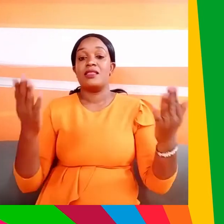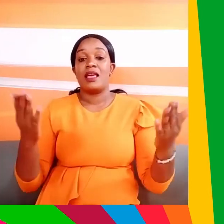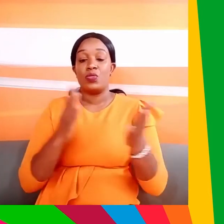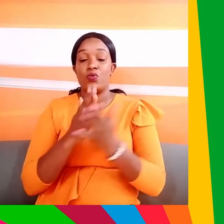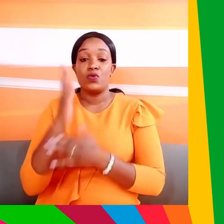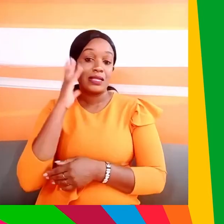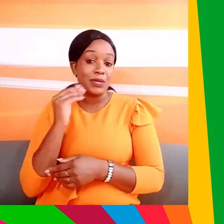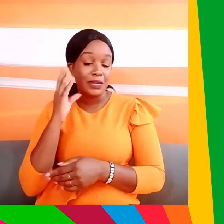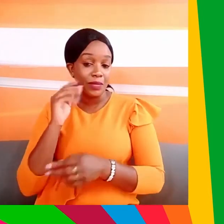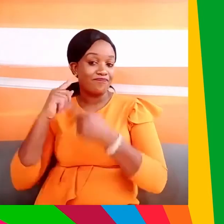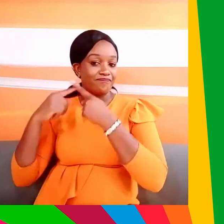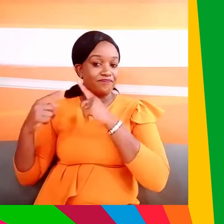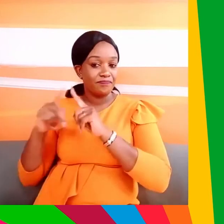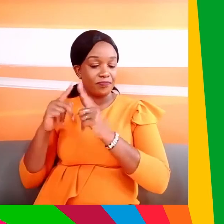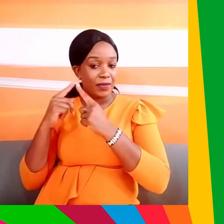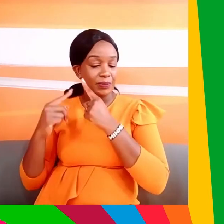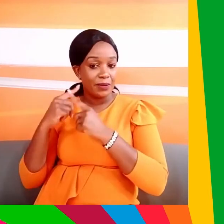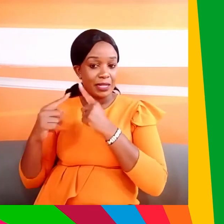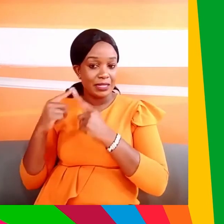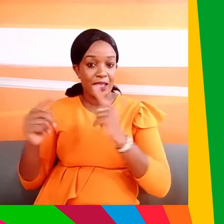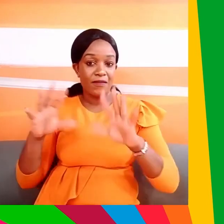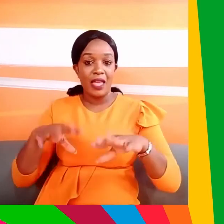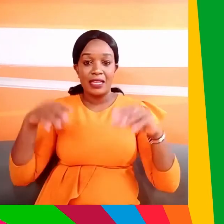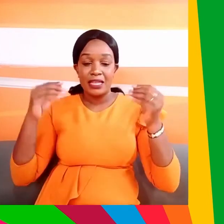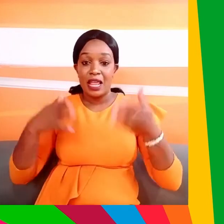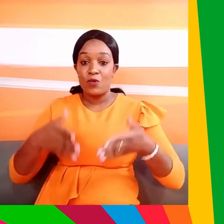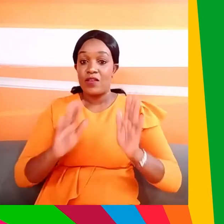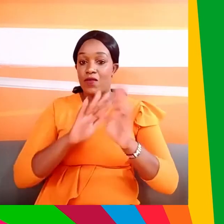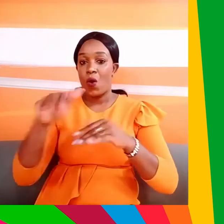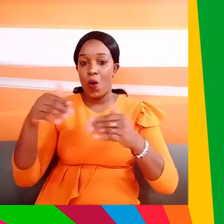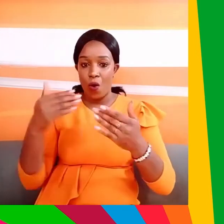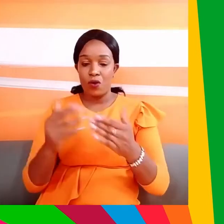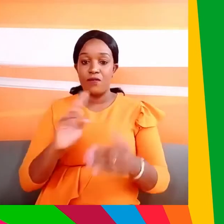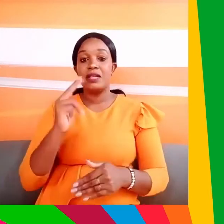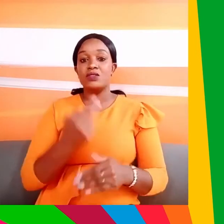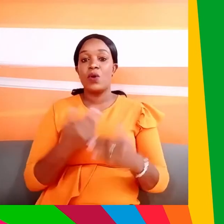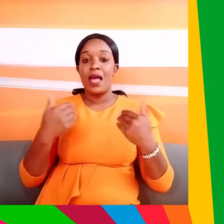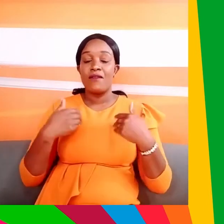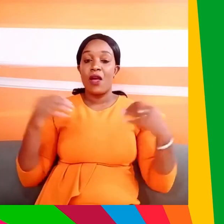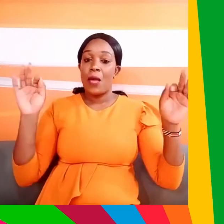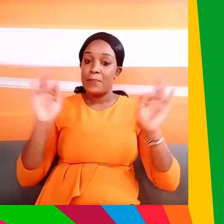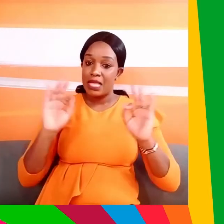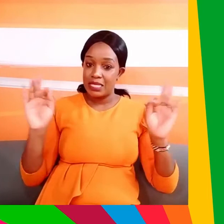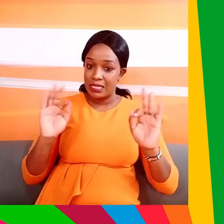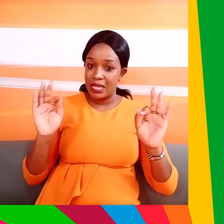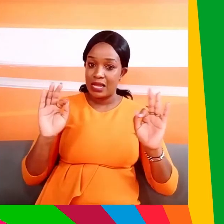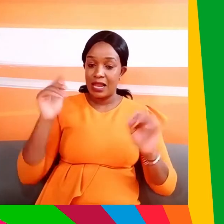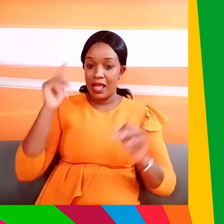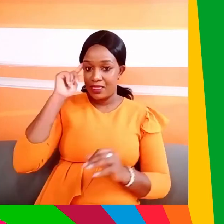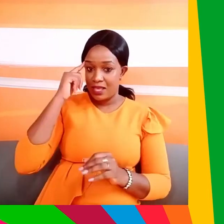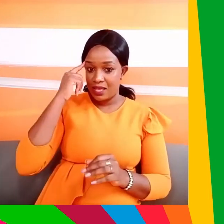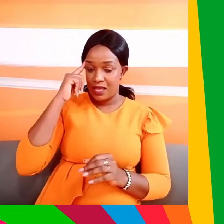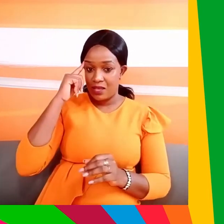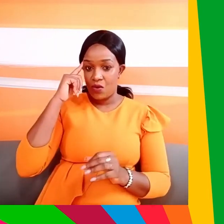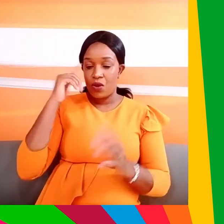finding a floor for all of us that everyone ought to have are amazing. But I think I'm curious to hear on a practical